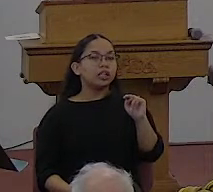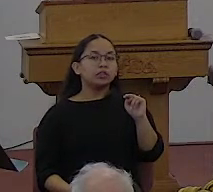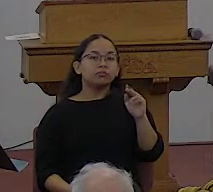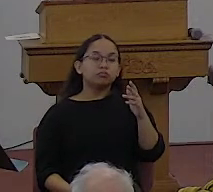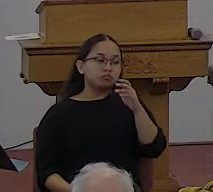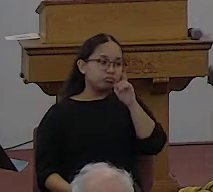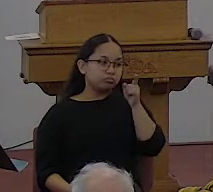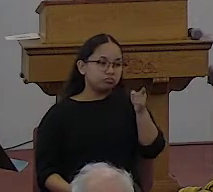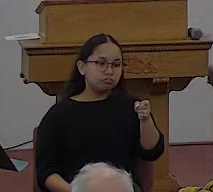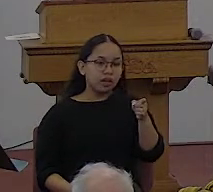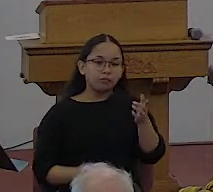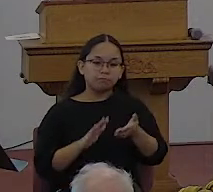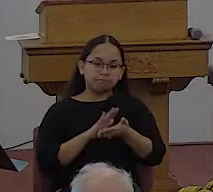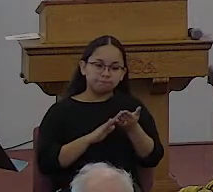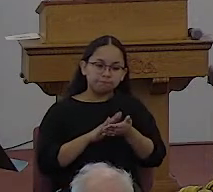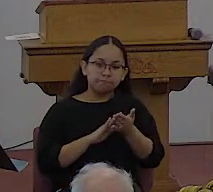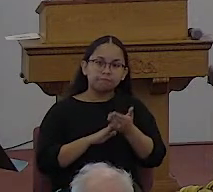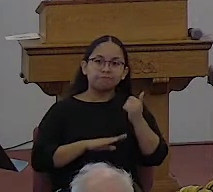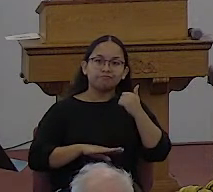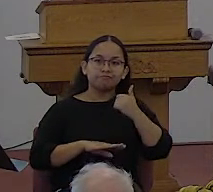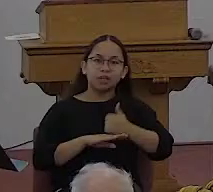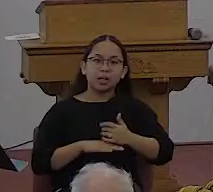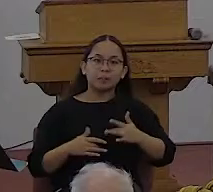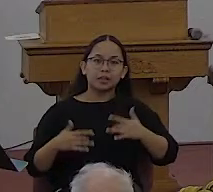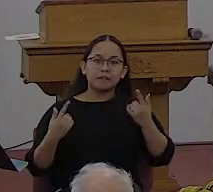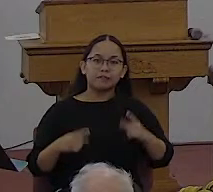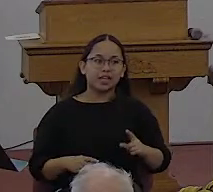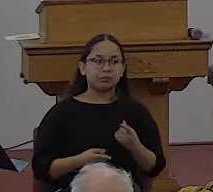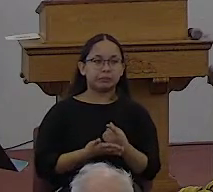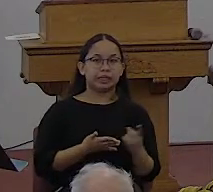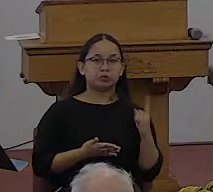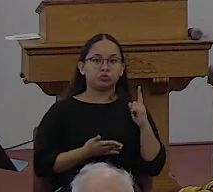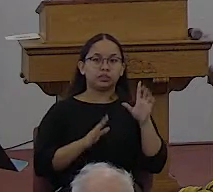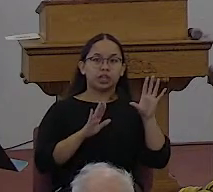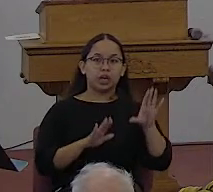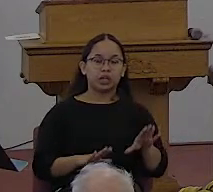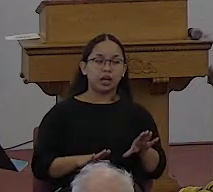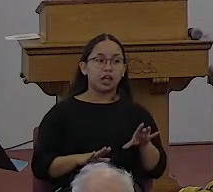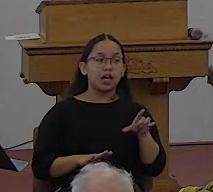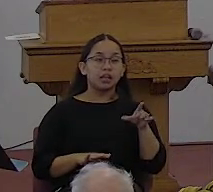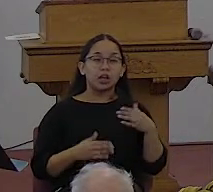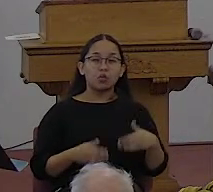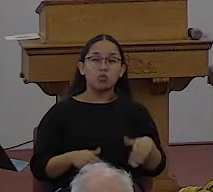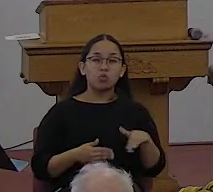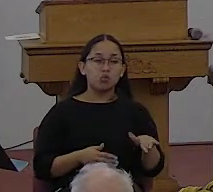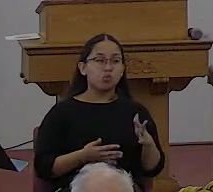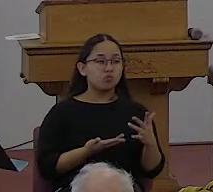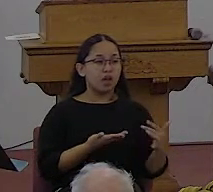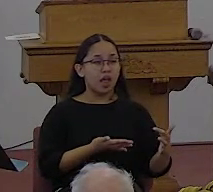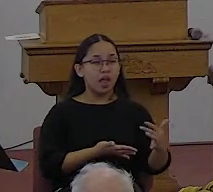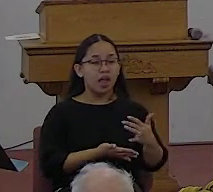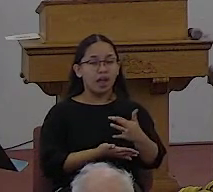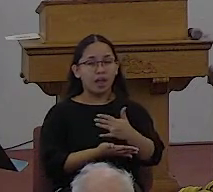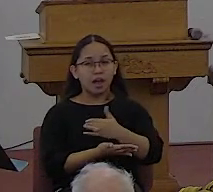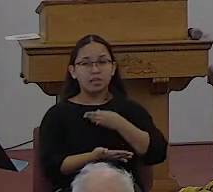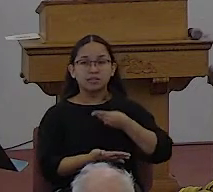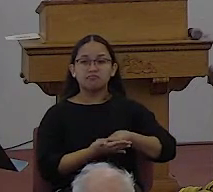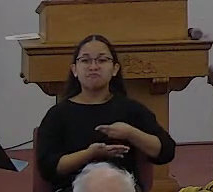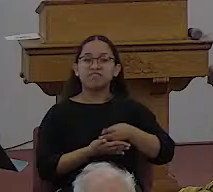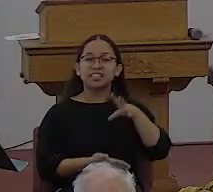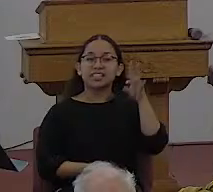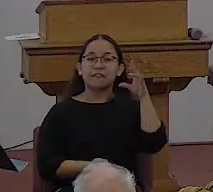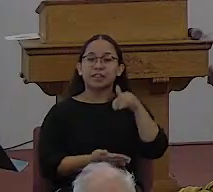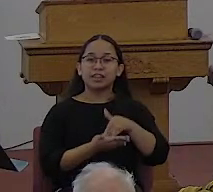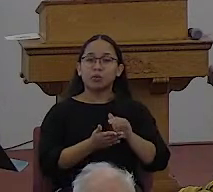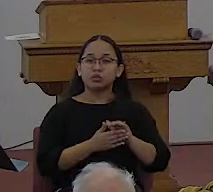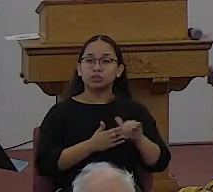together the event last Sunday, which raised so much, $7,000 and counting, to